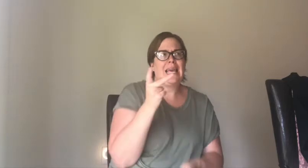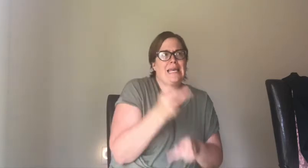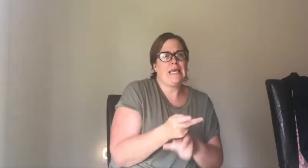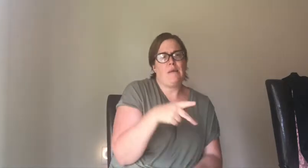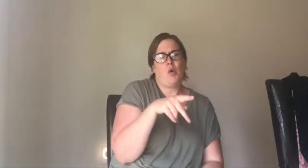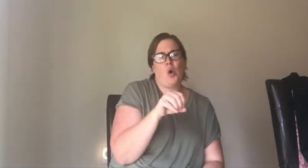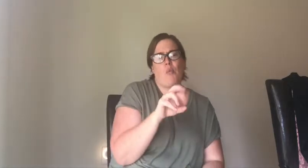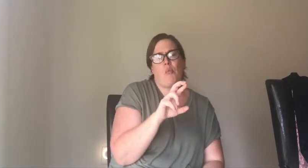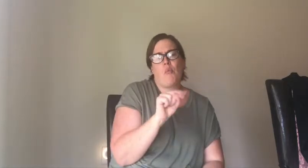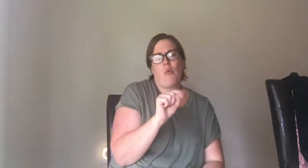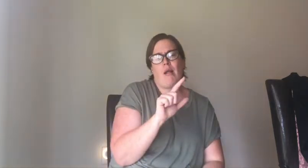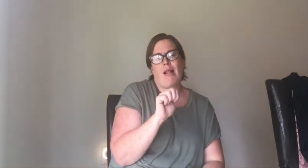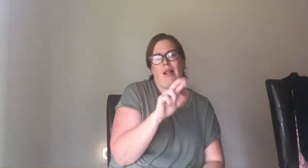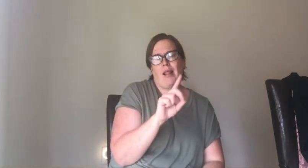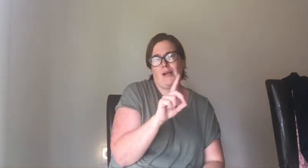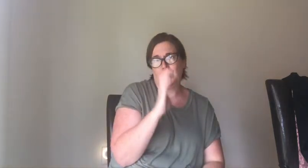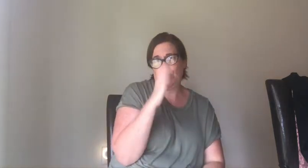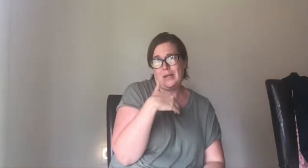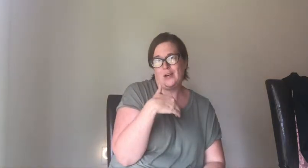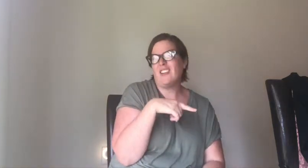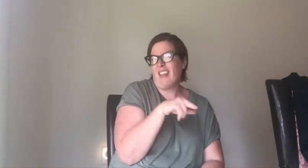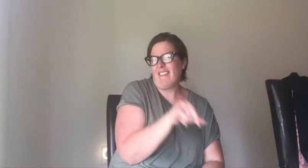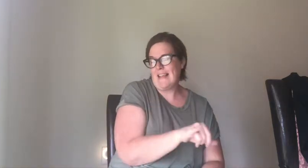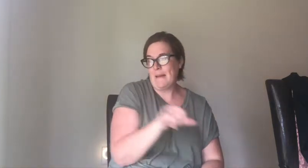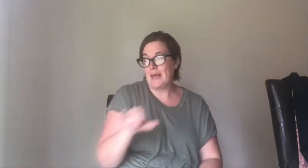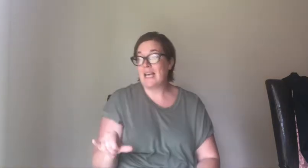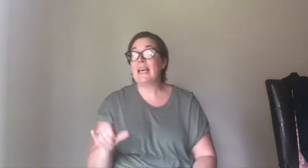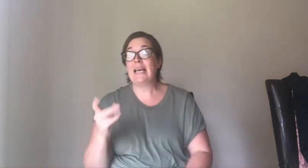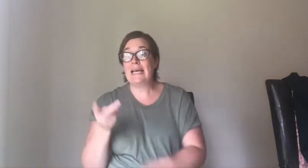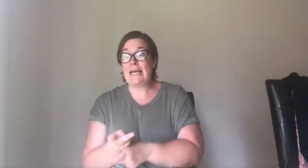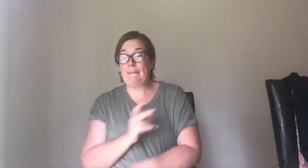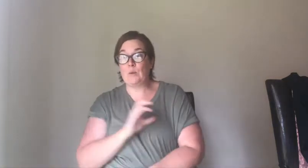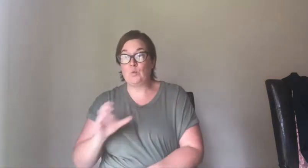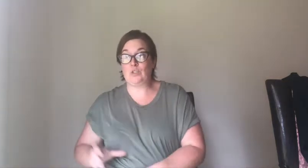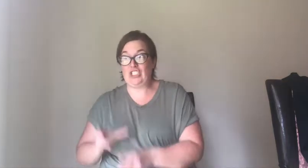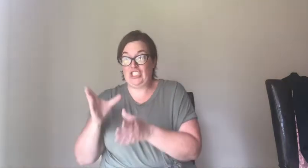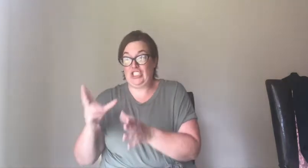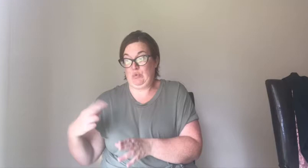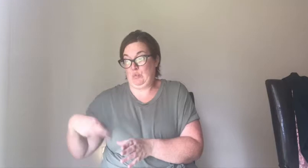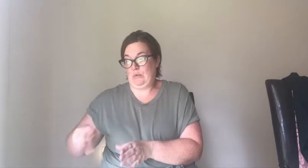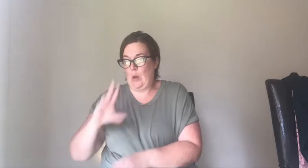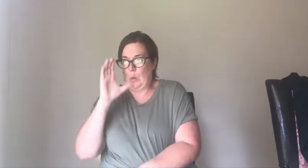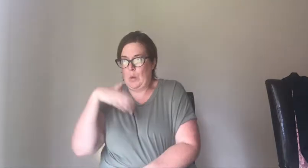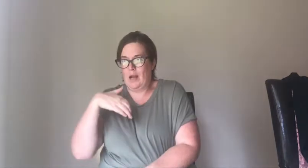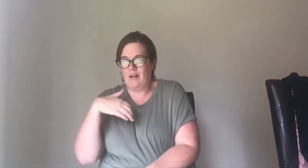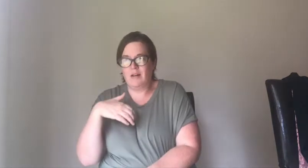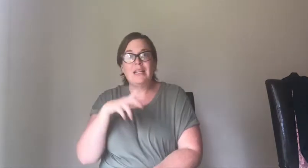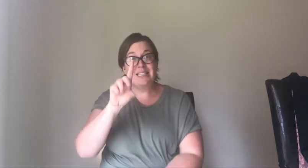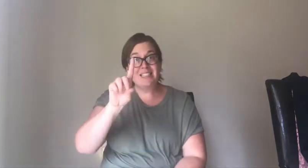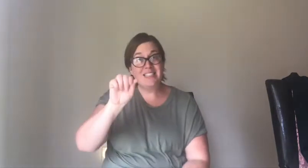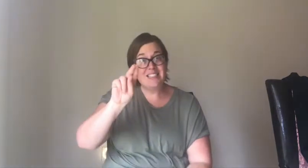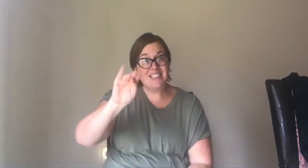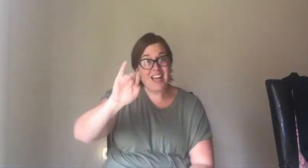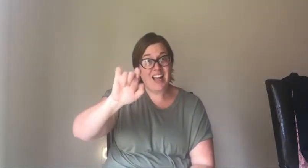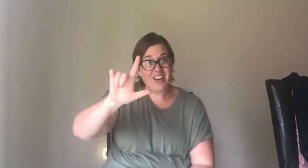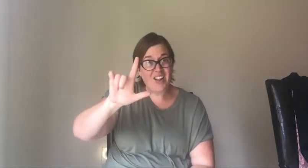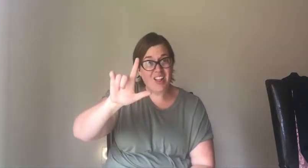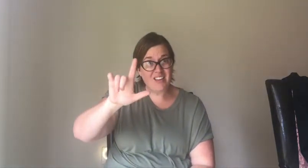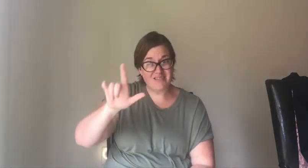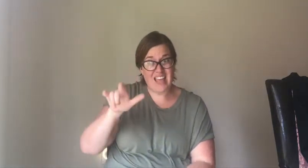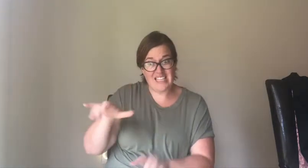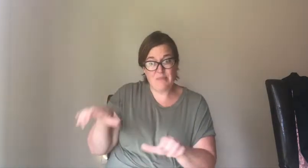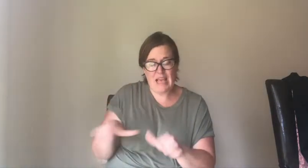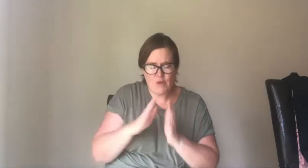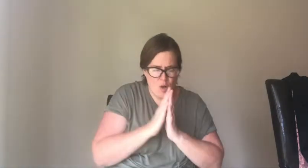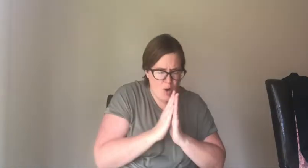really distinct. This would have been easy to spot because it would have made Daniel weird. In fact, I would say if there's a great bumper sticker for